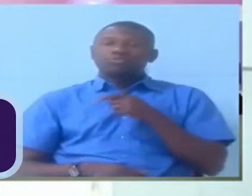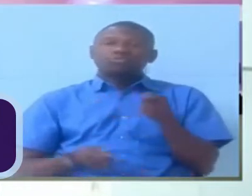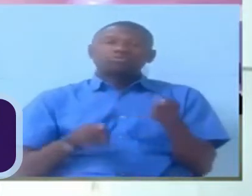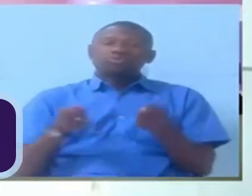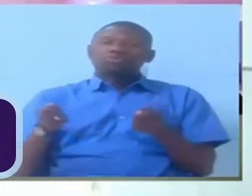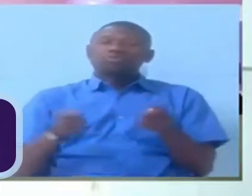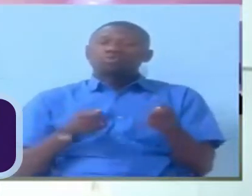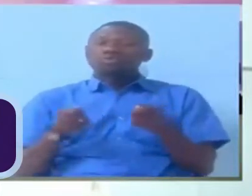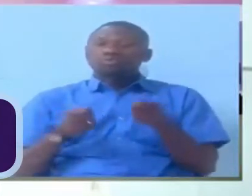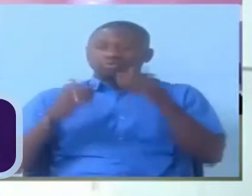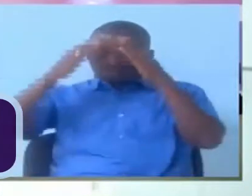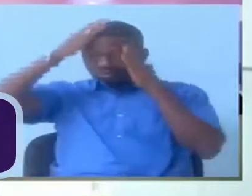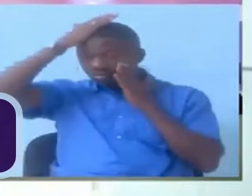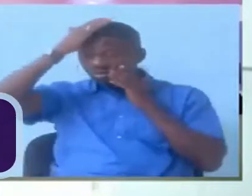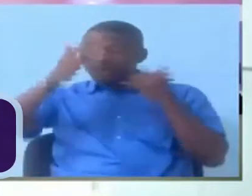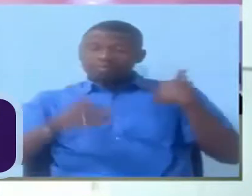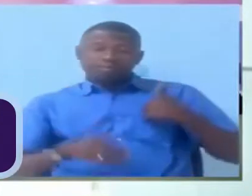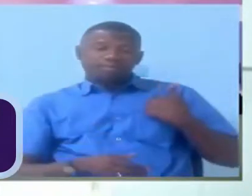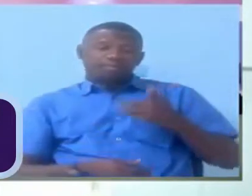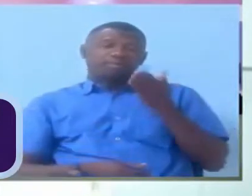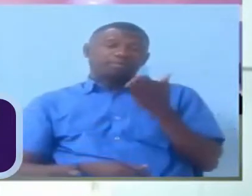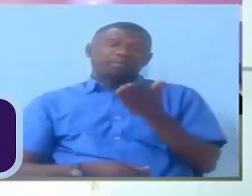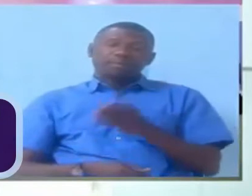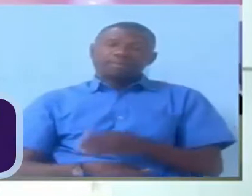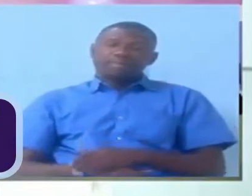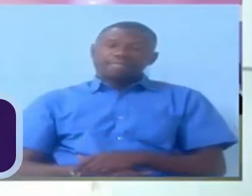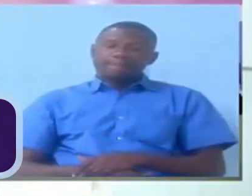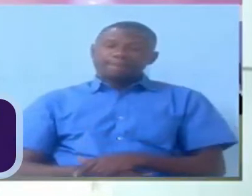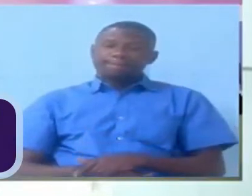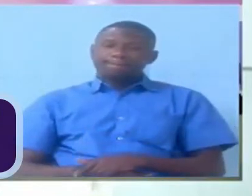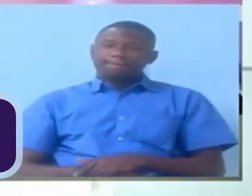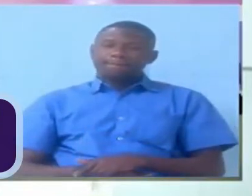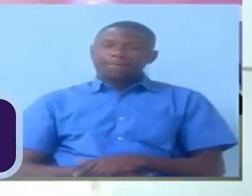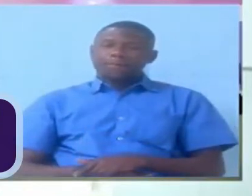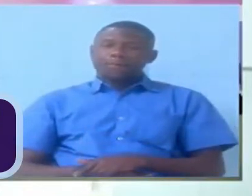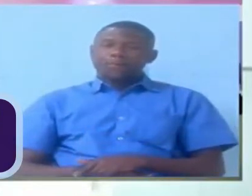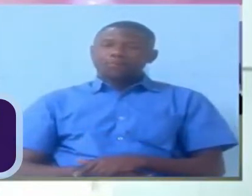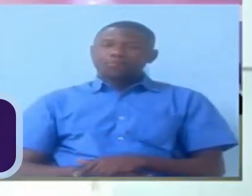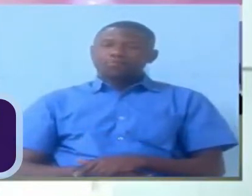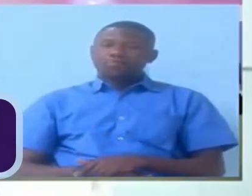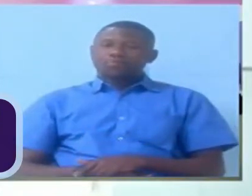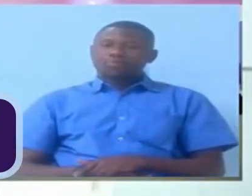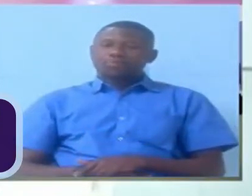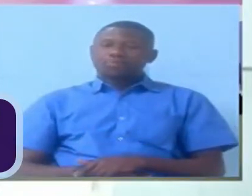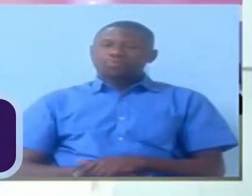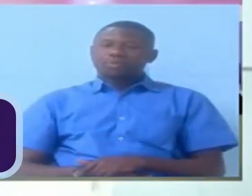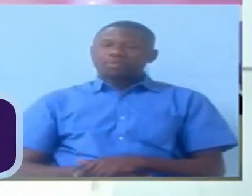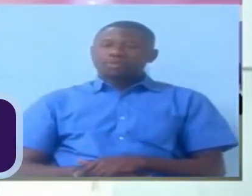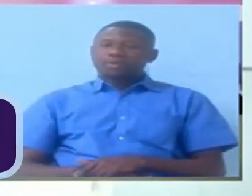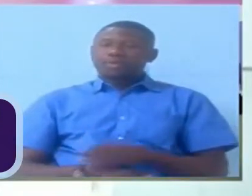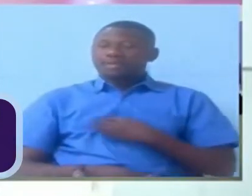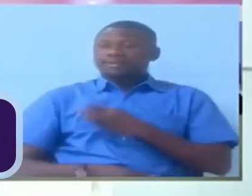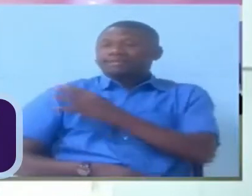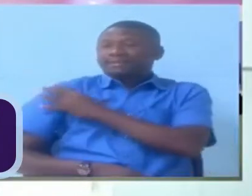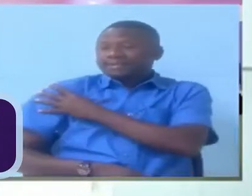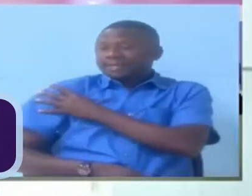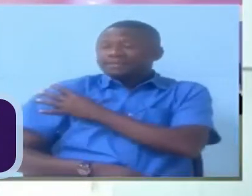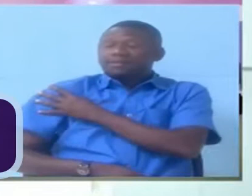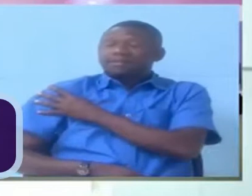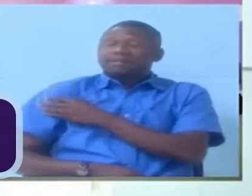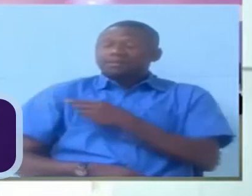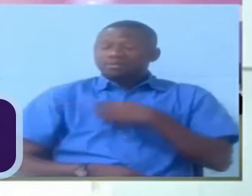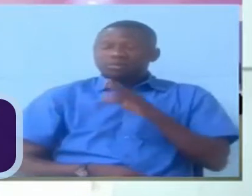Diego. In 2007. Run 2007 sangokono. I was sent to Dafo as a company